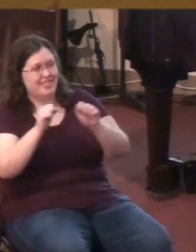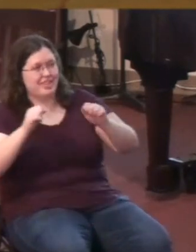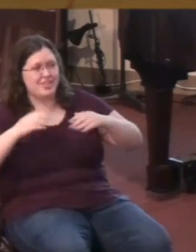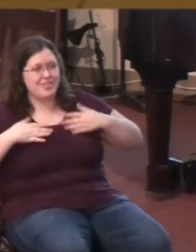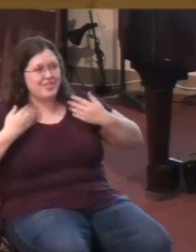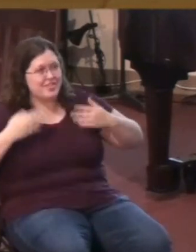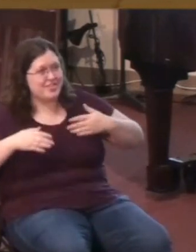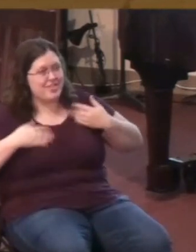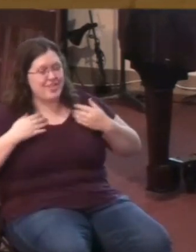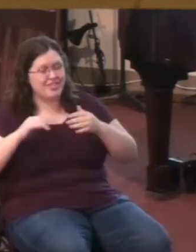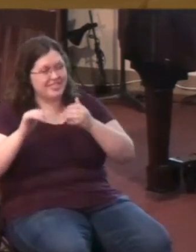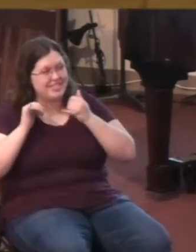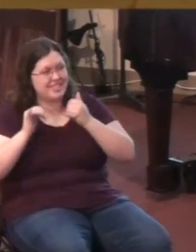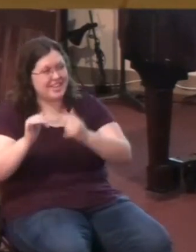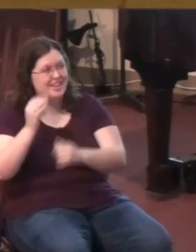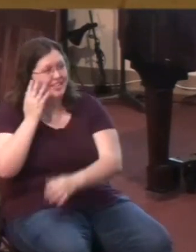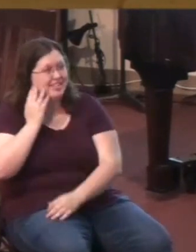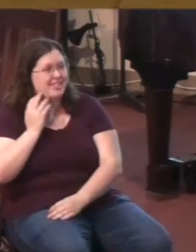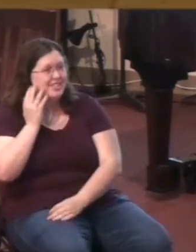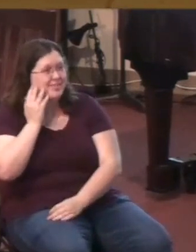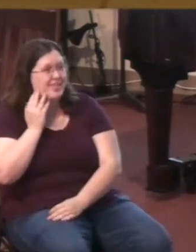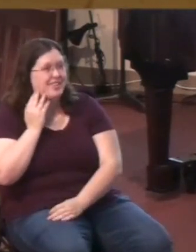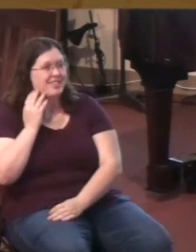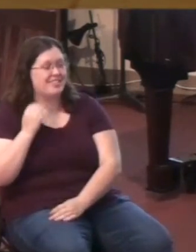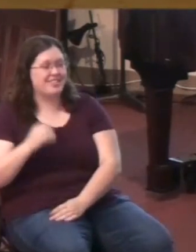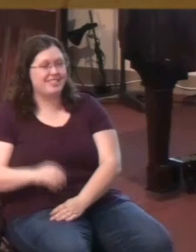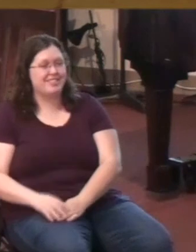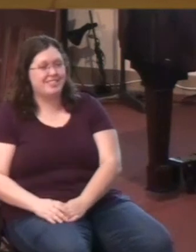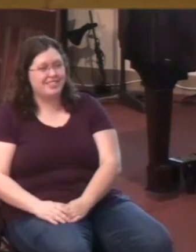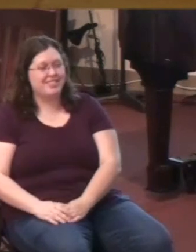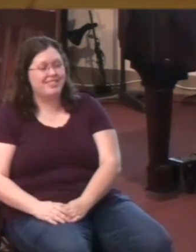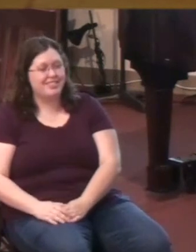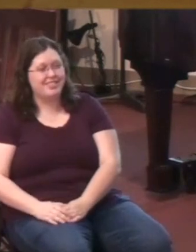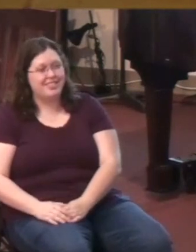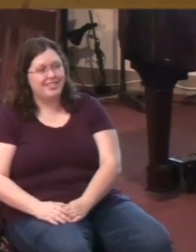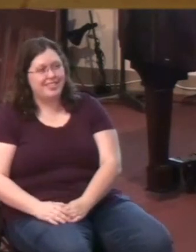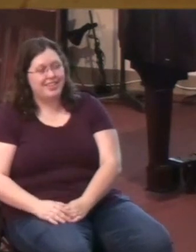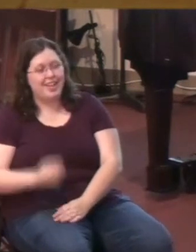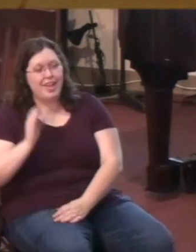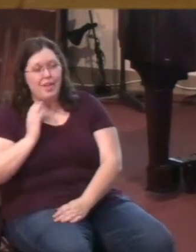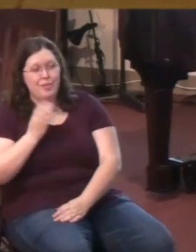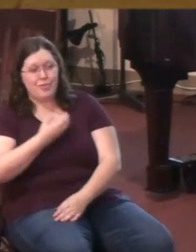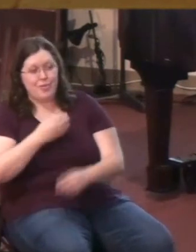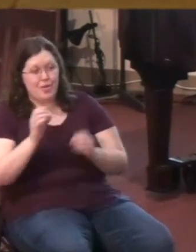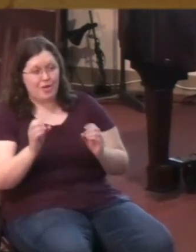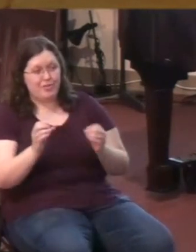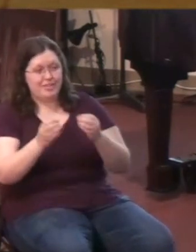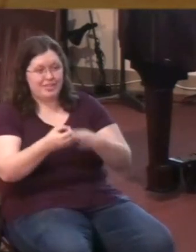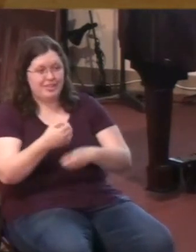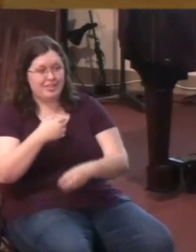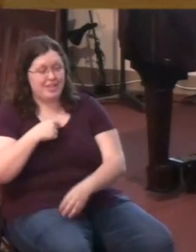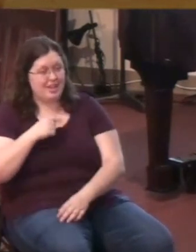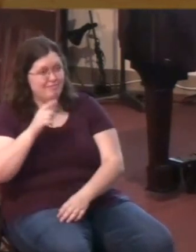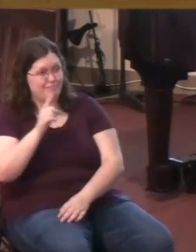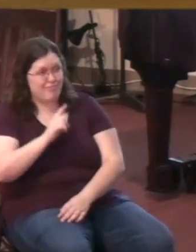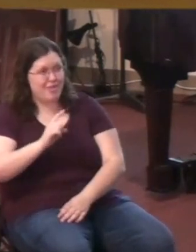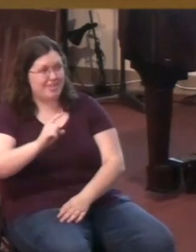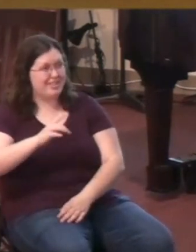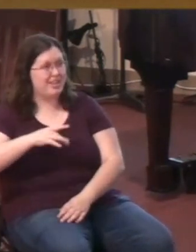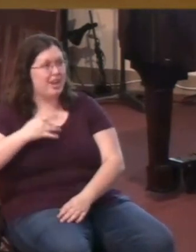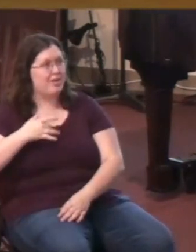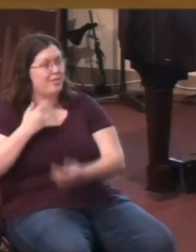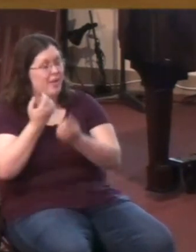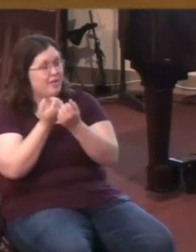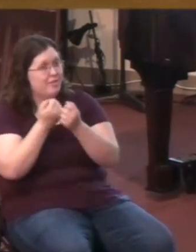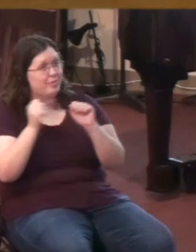on vacation, I was walking through the halls of our offices with that same level of freedom. If